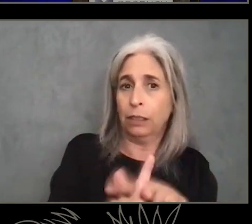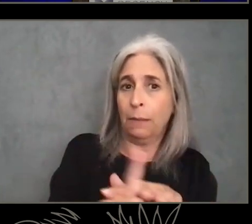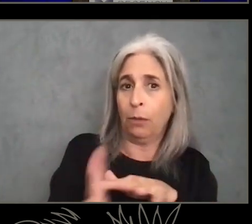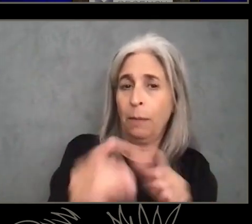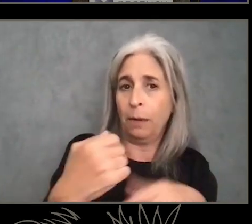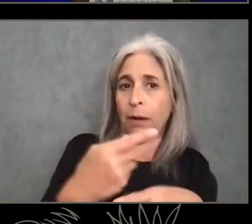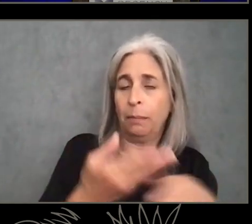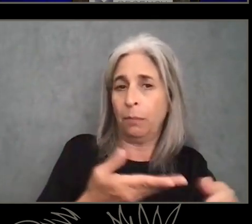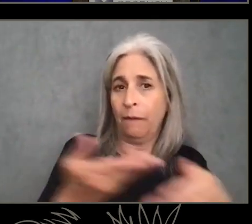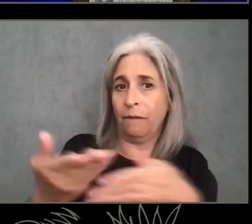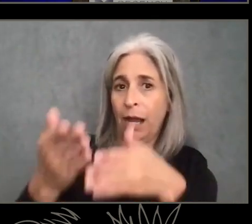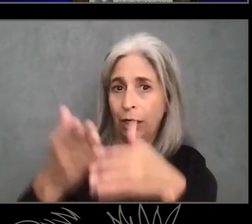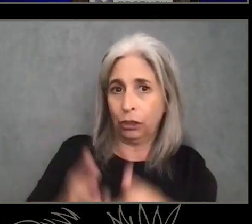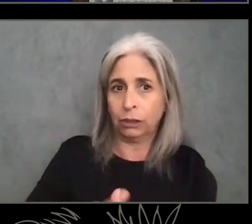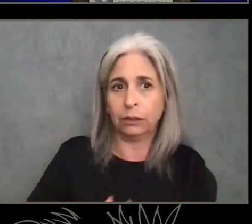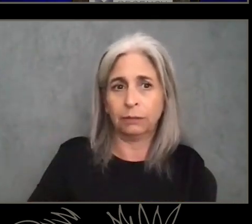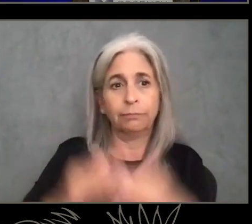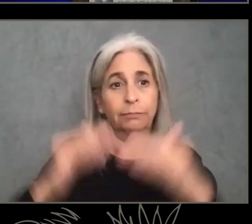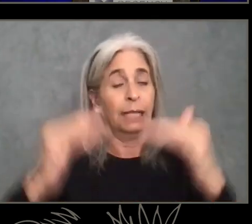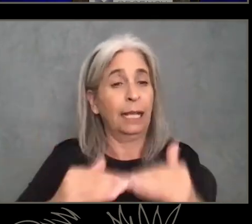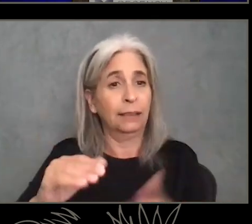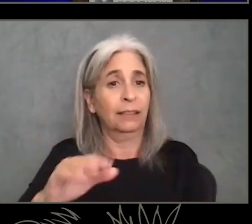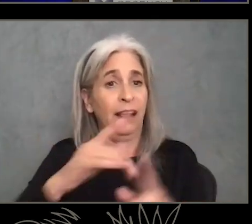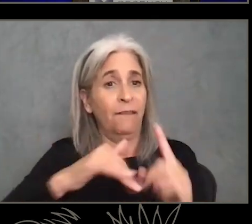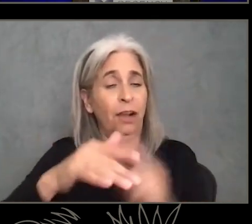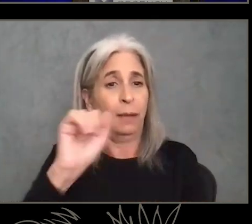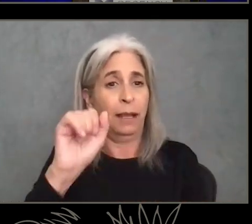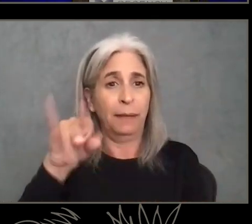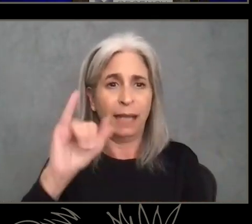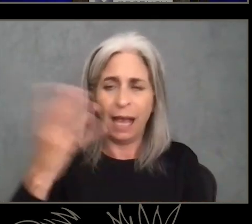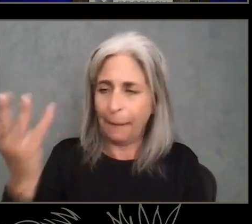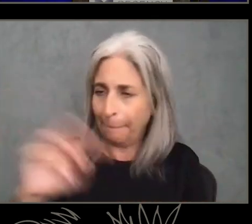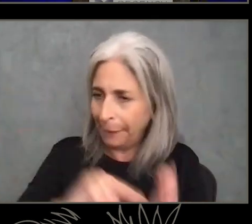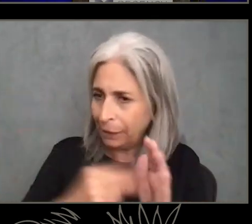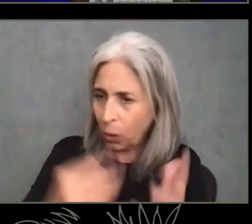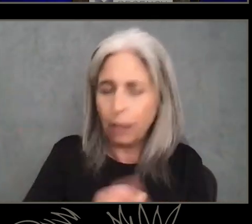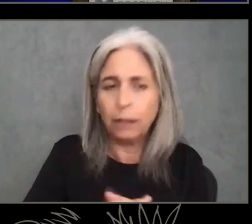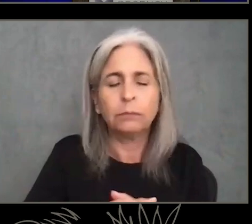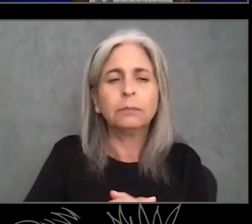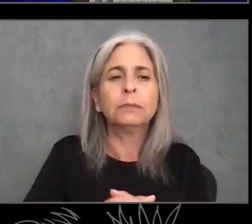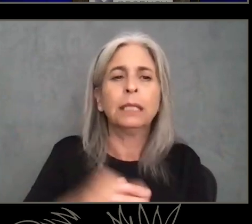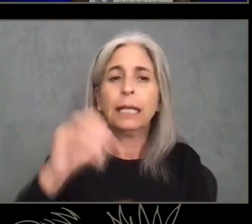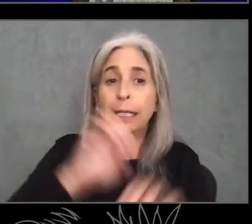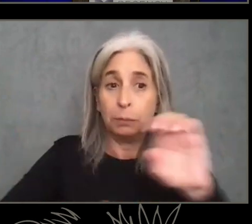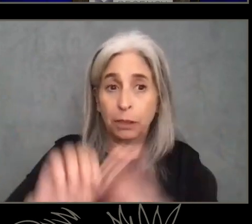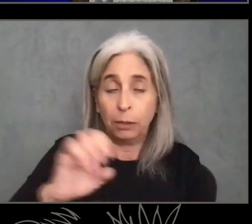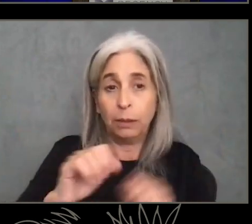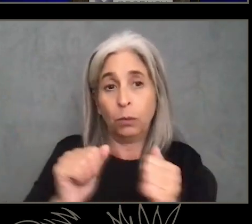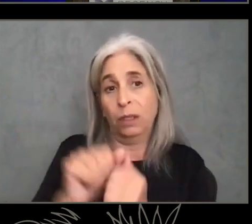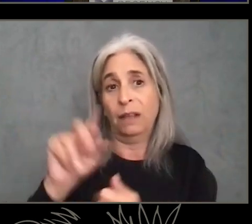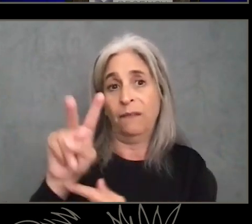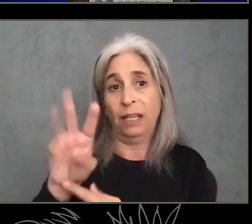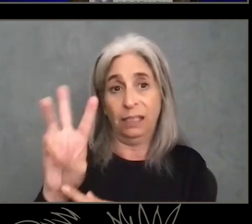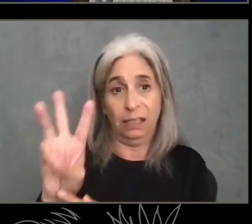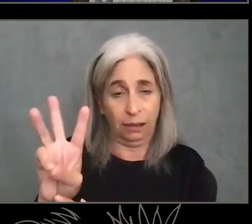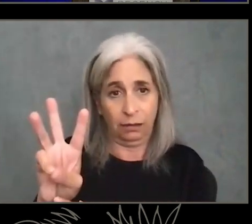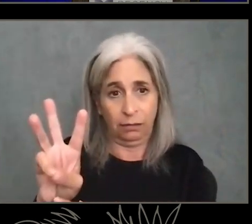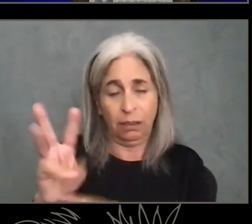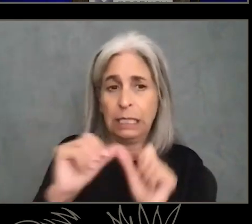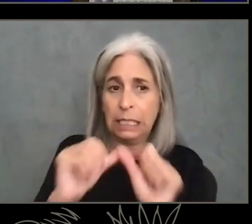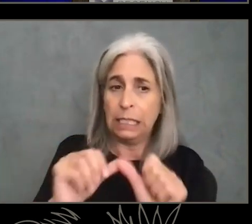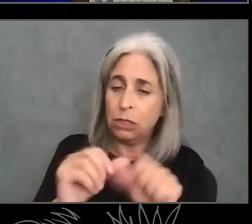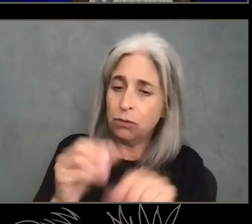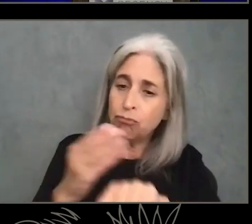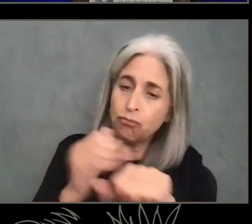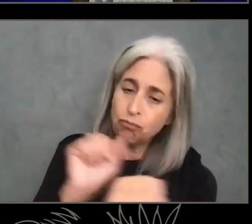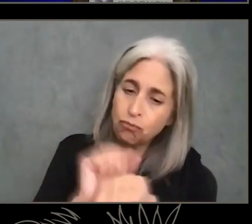So what's next for the environment API? Well, the environment API is experimental in Vite 6. They are continuing